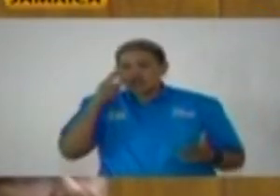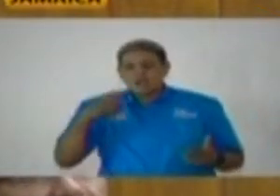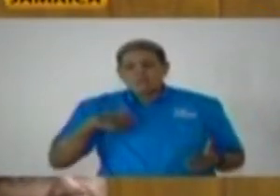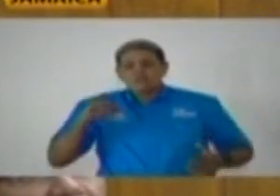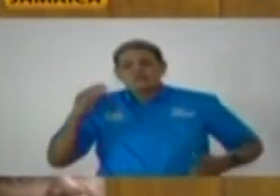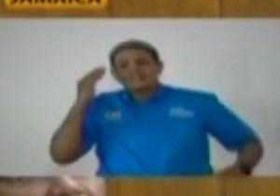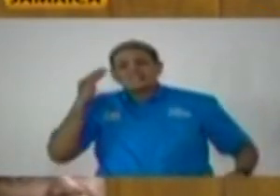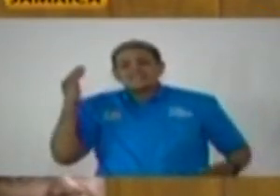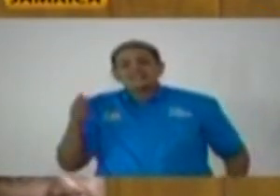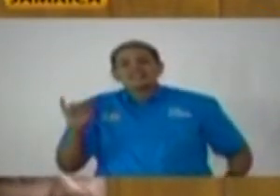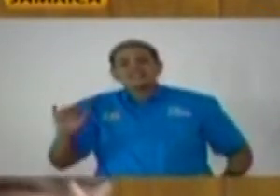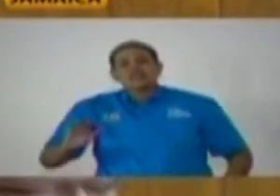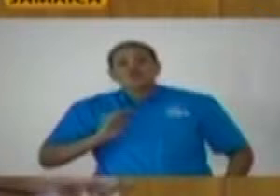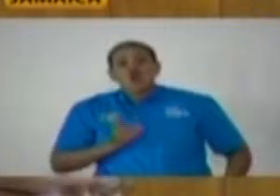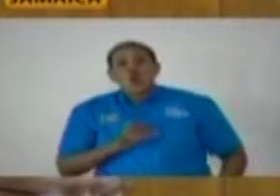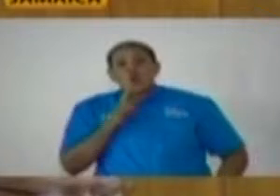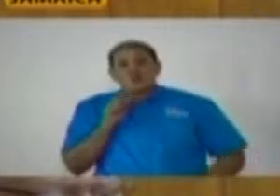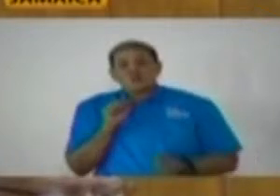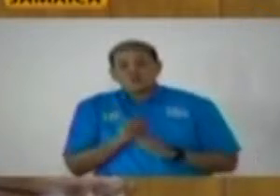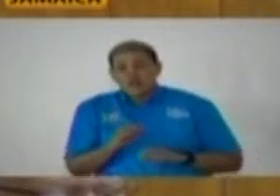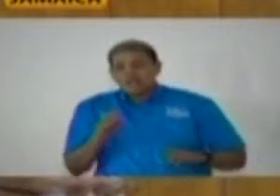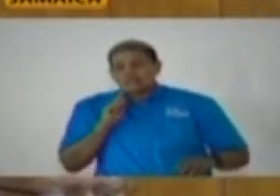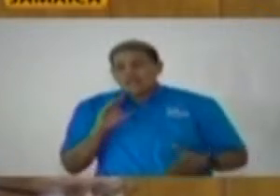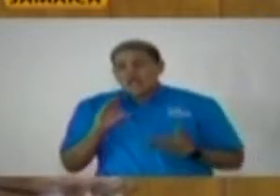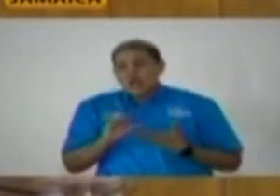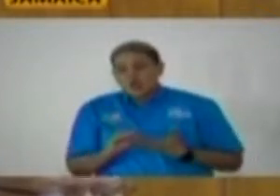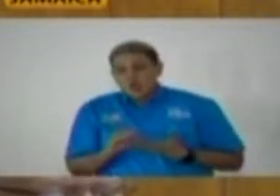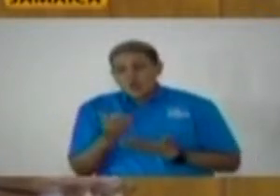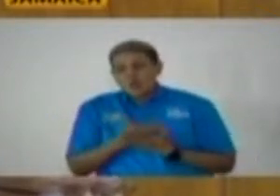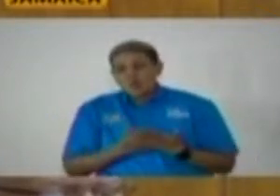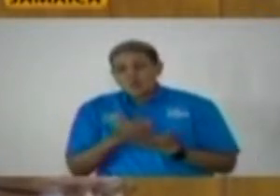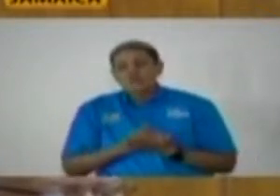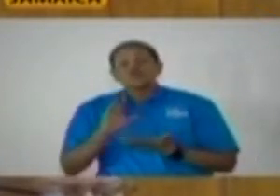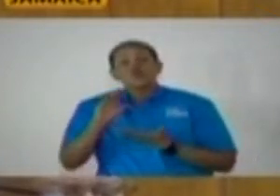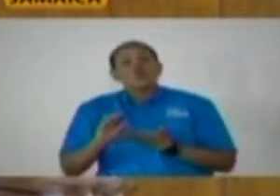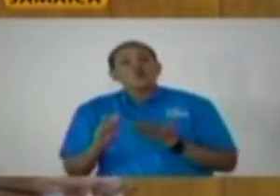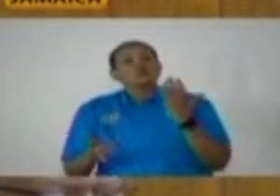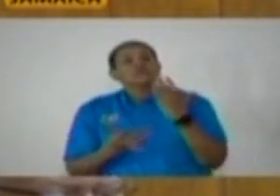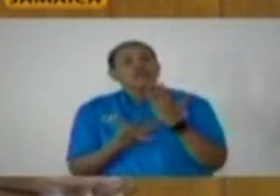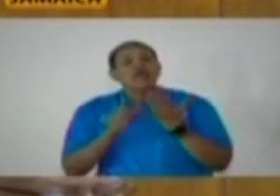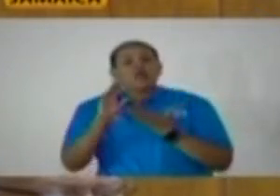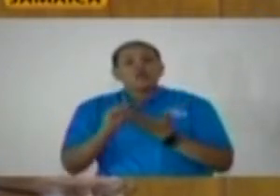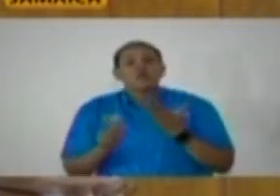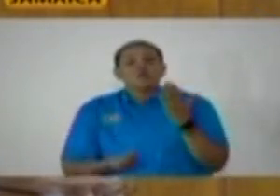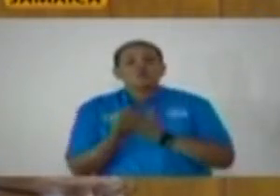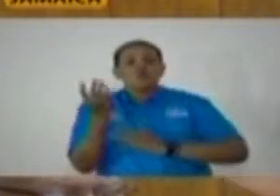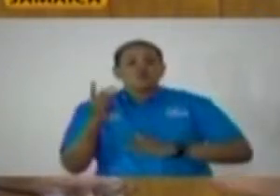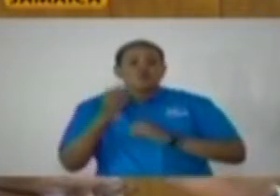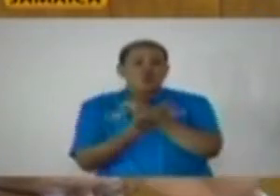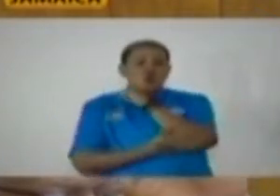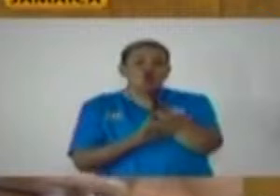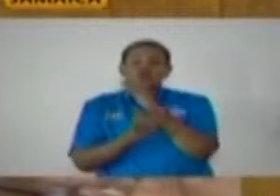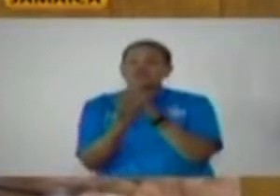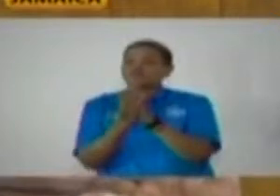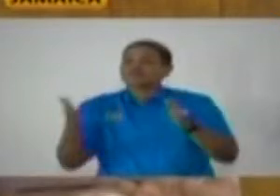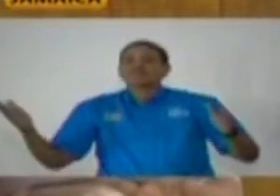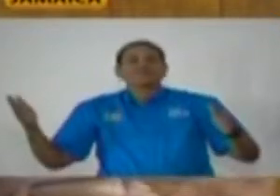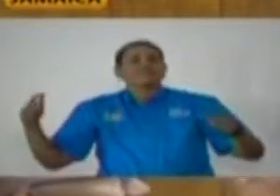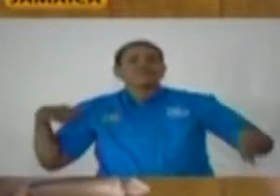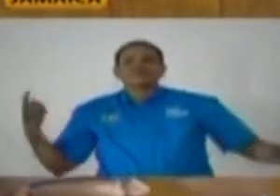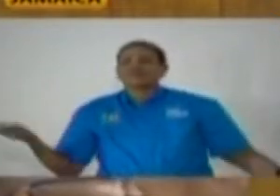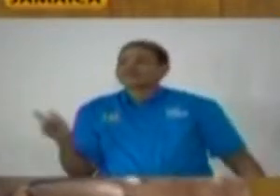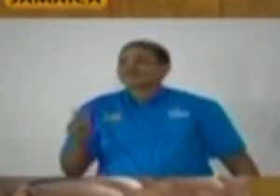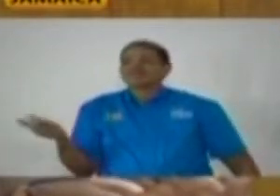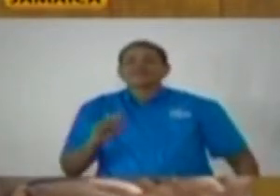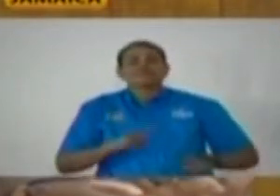saying that is our reality as a low-wage, low-tech, low-growth country. And it has spanned administrations. It